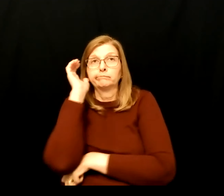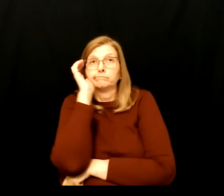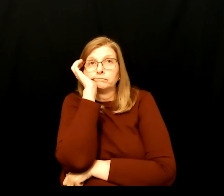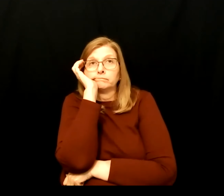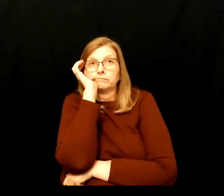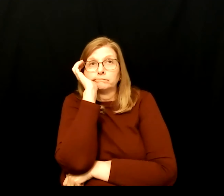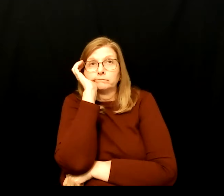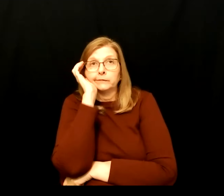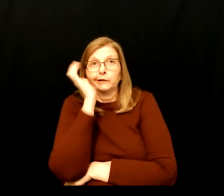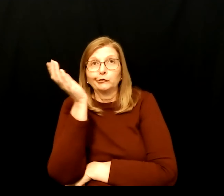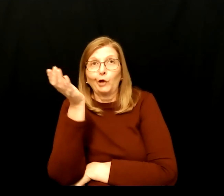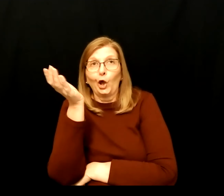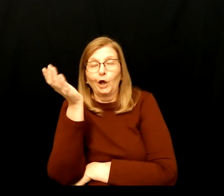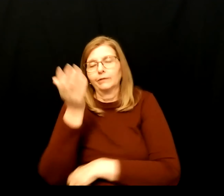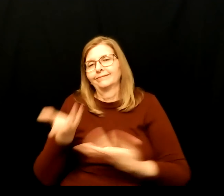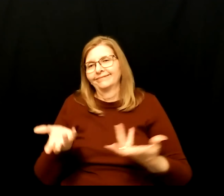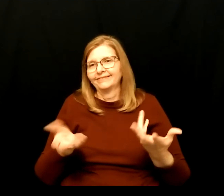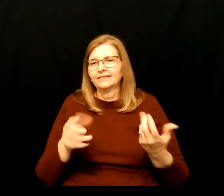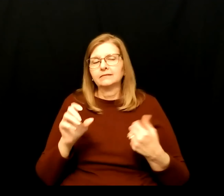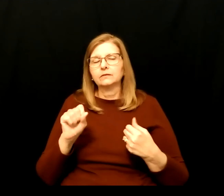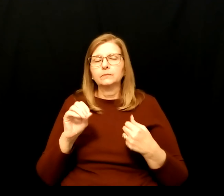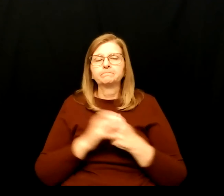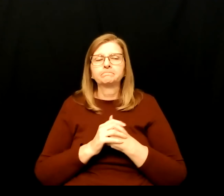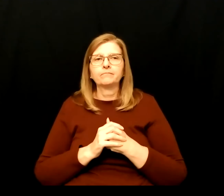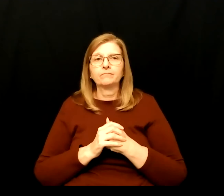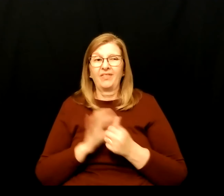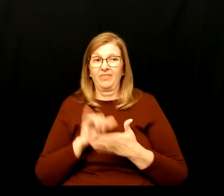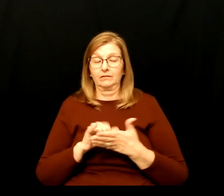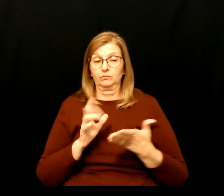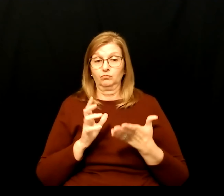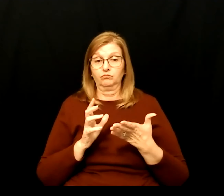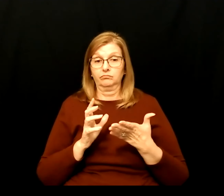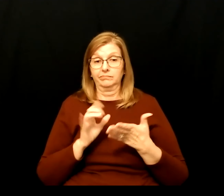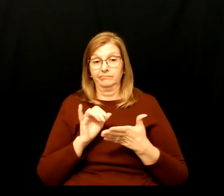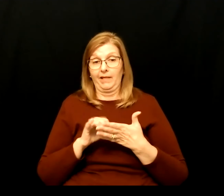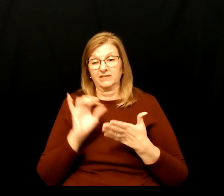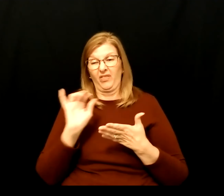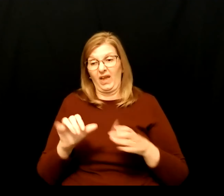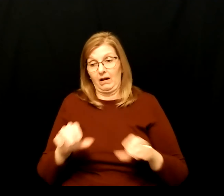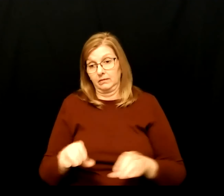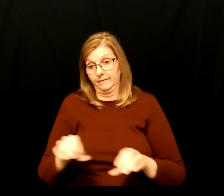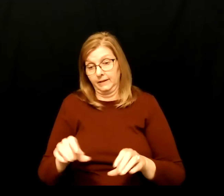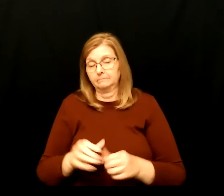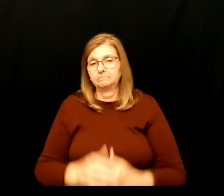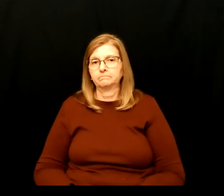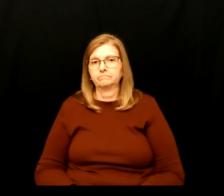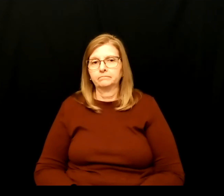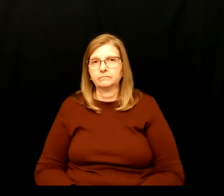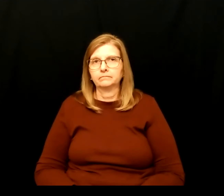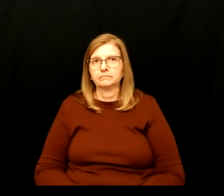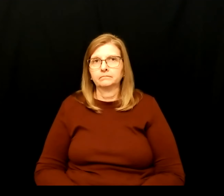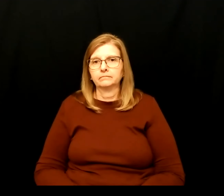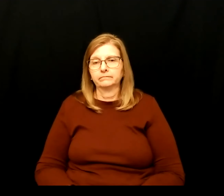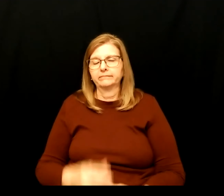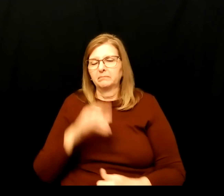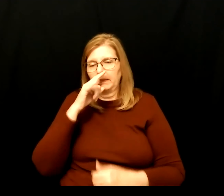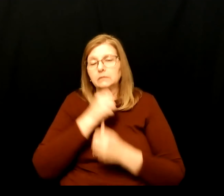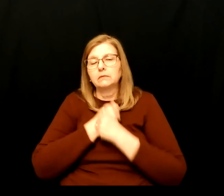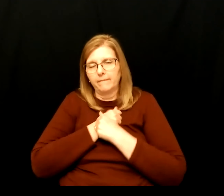which is nice. That's all. That's that activity. Super fun. The kids love